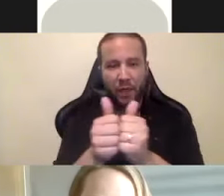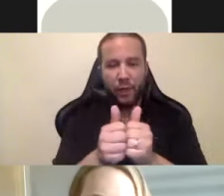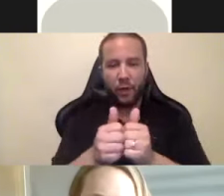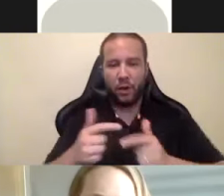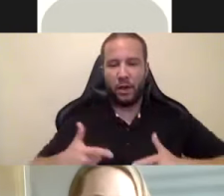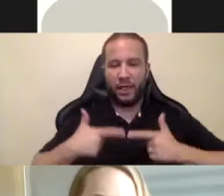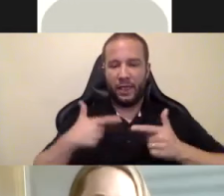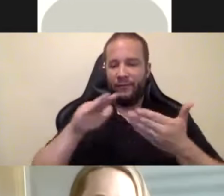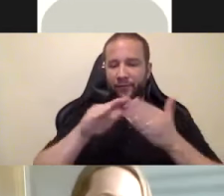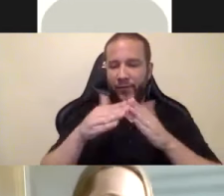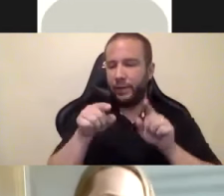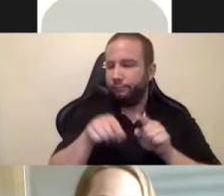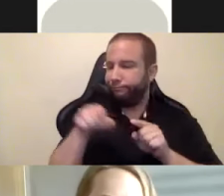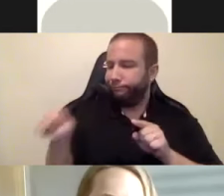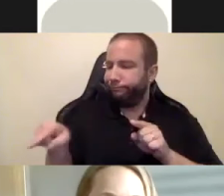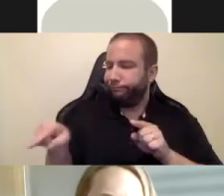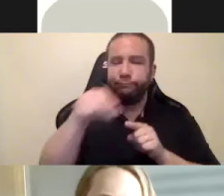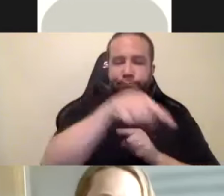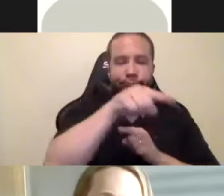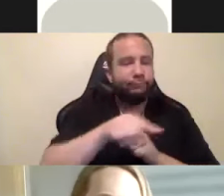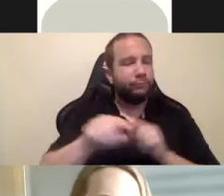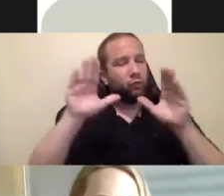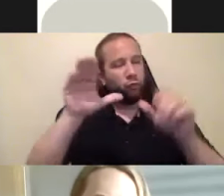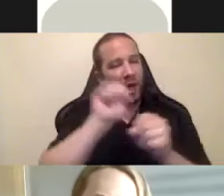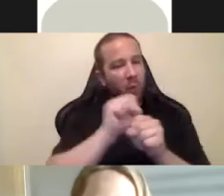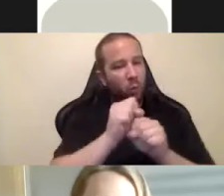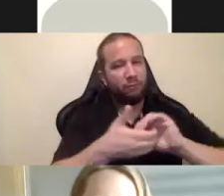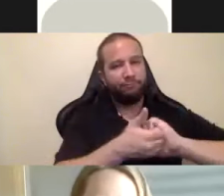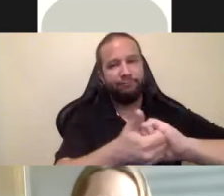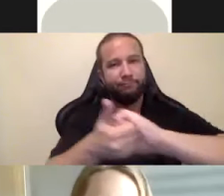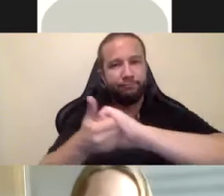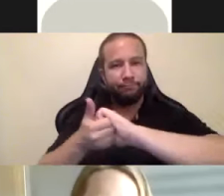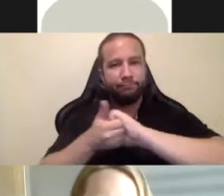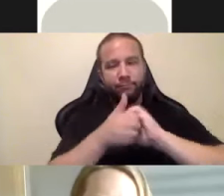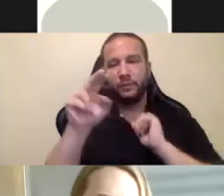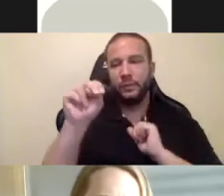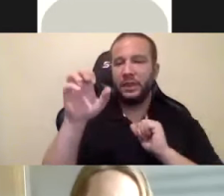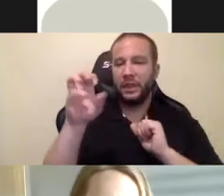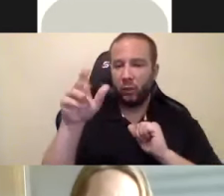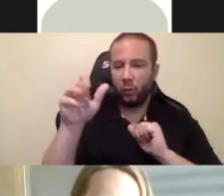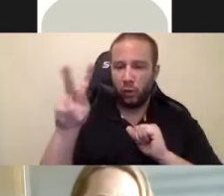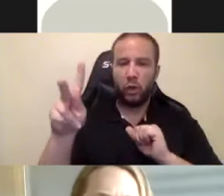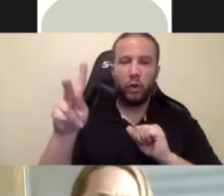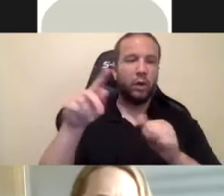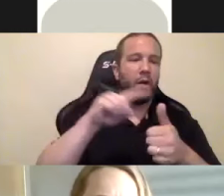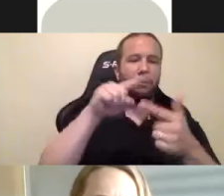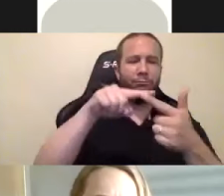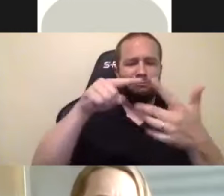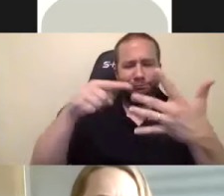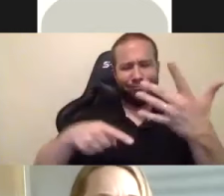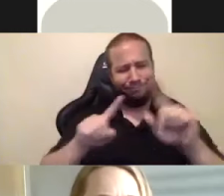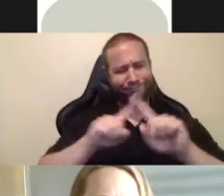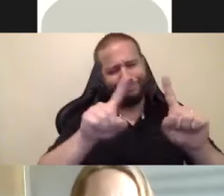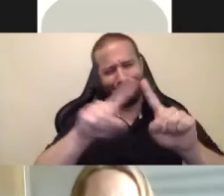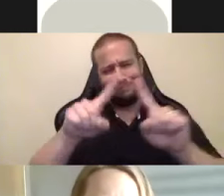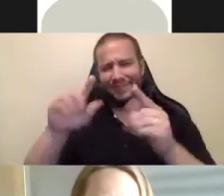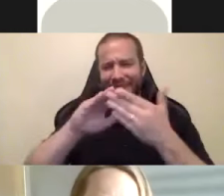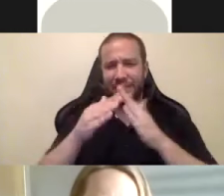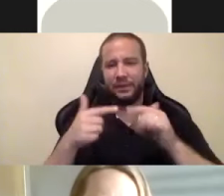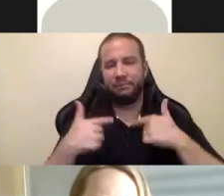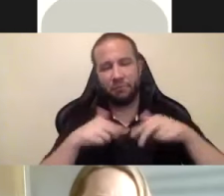municipalities. So I know that there's been a lot of great work that's been happening in Newark and Bayonne and Hoboken, and I look